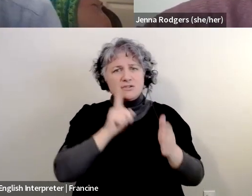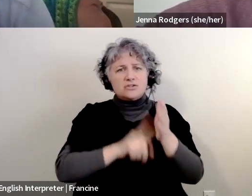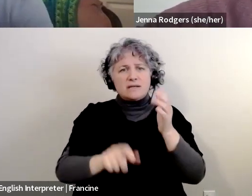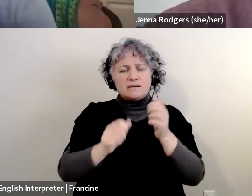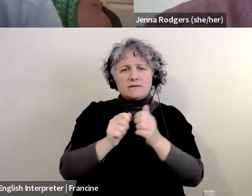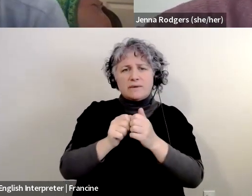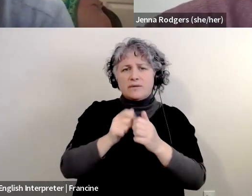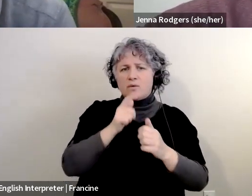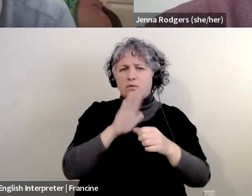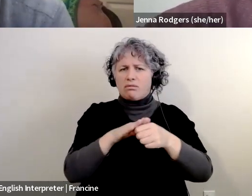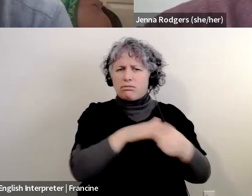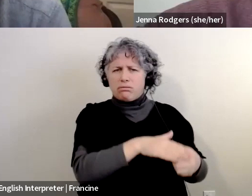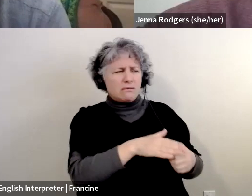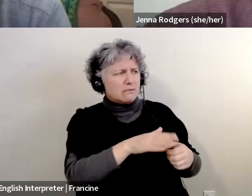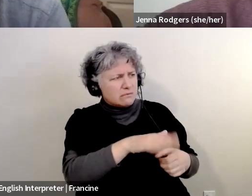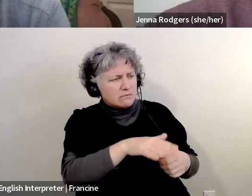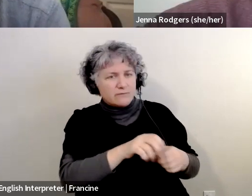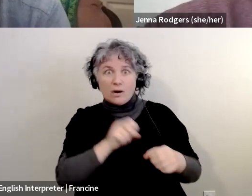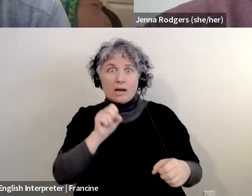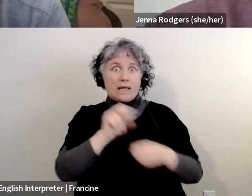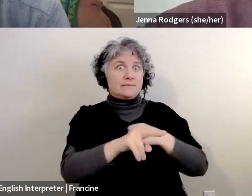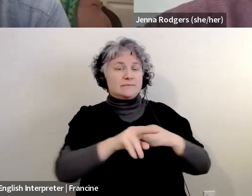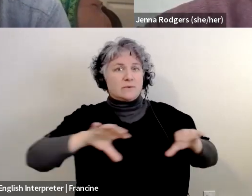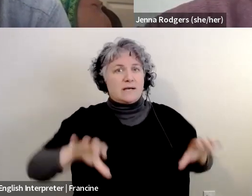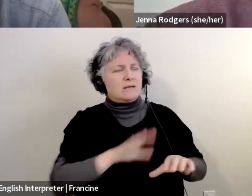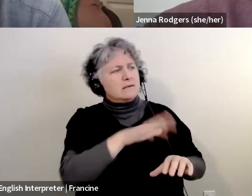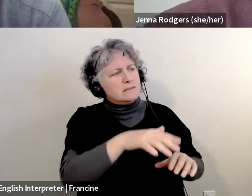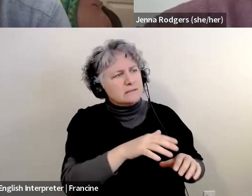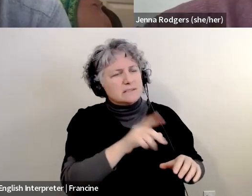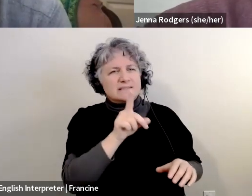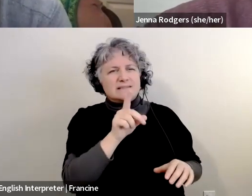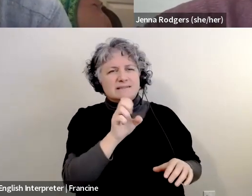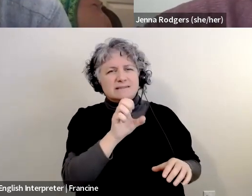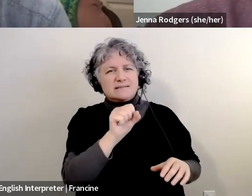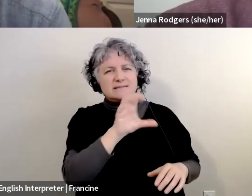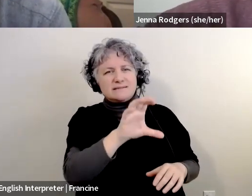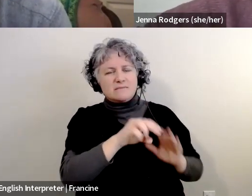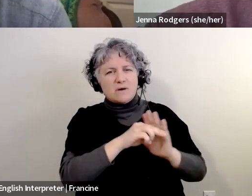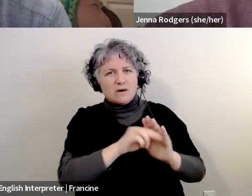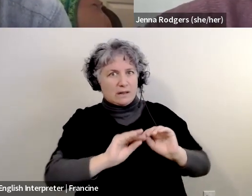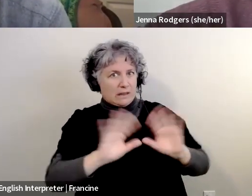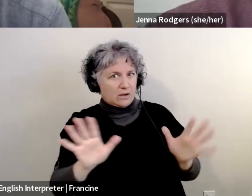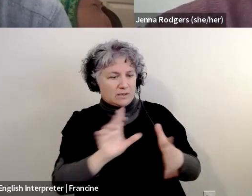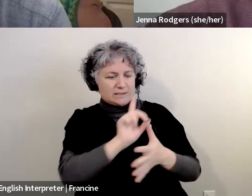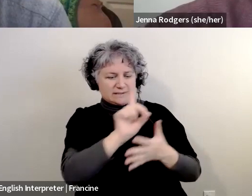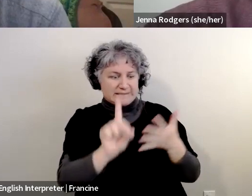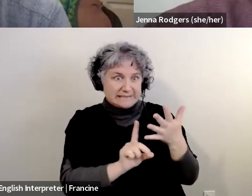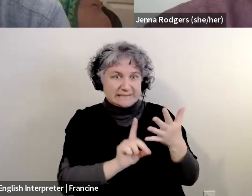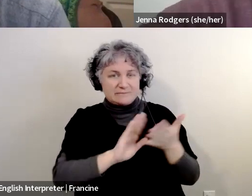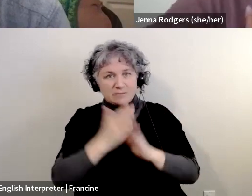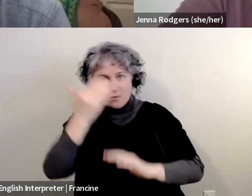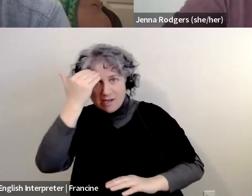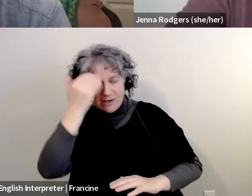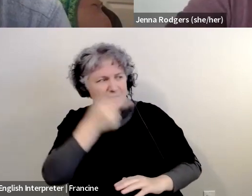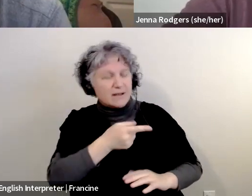slighted before leaping to action, the clarity of the desk model, 5 Ds into awareness. Thank